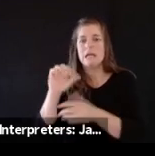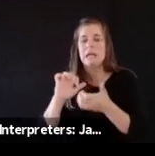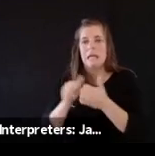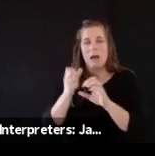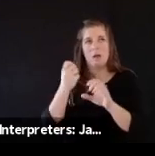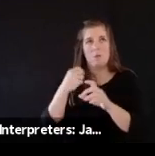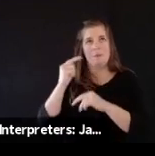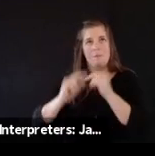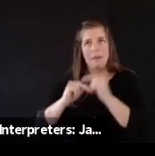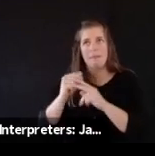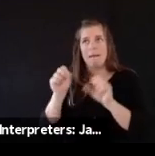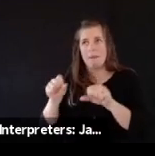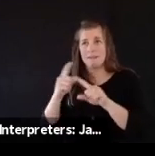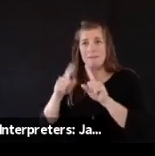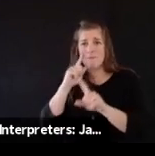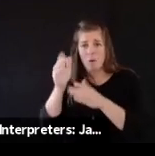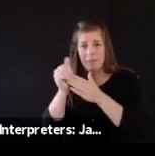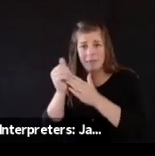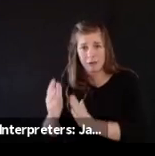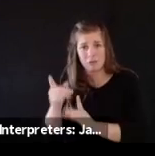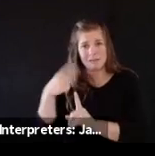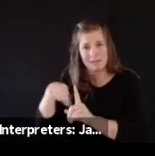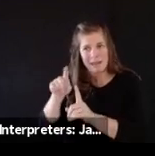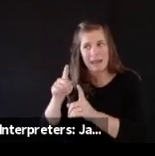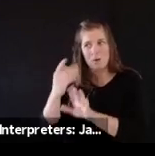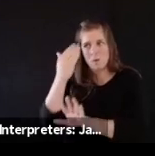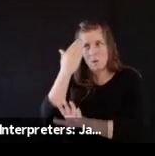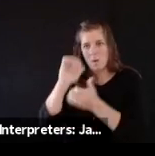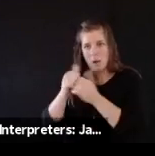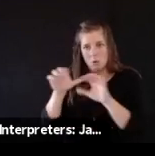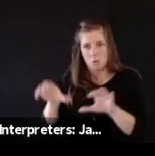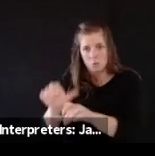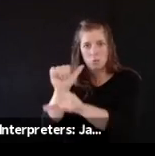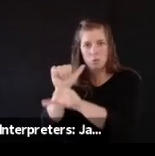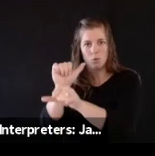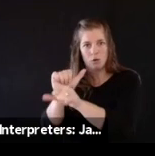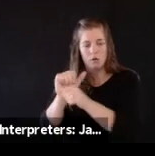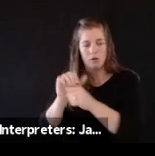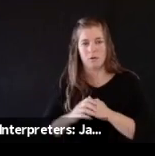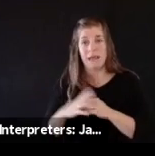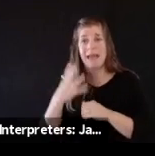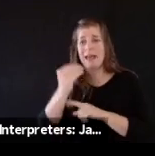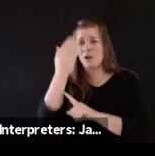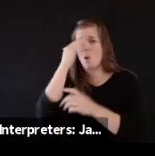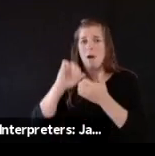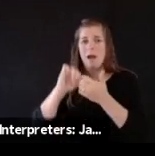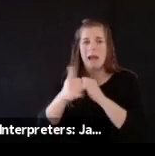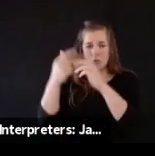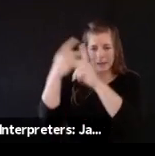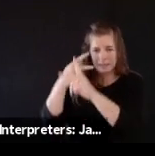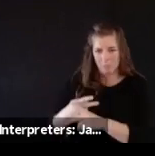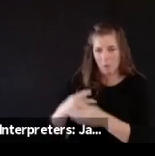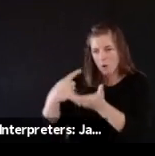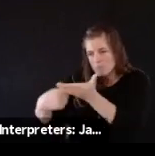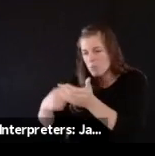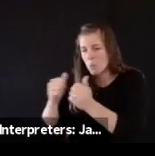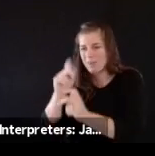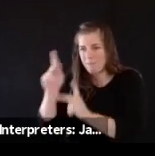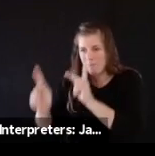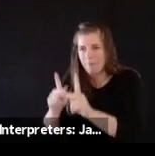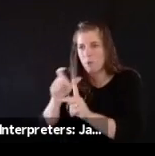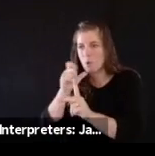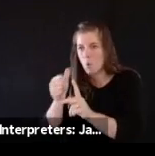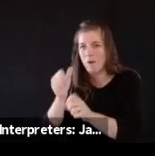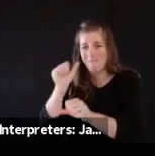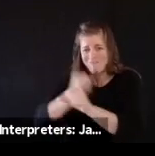leaders so that they have strategies to help them do this work and know how to explore that with people who have come before us and